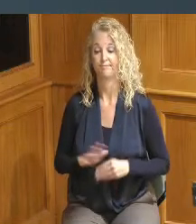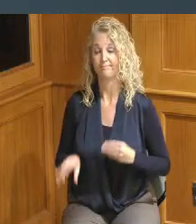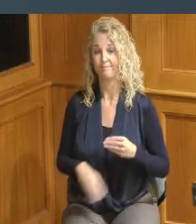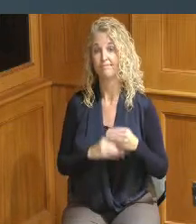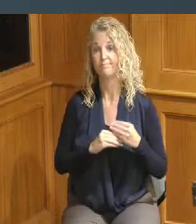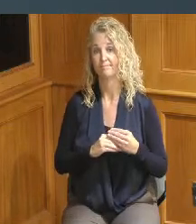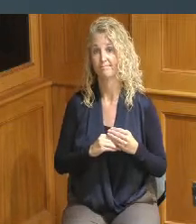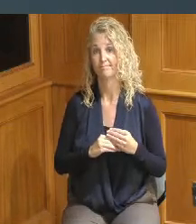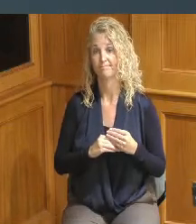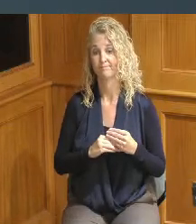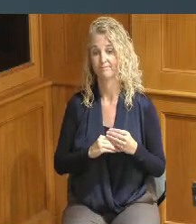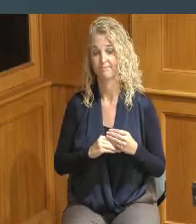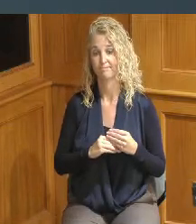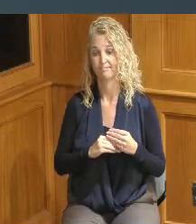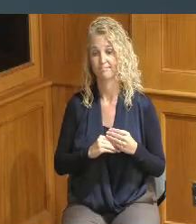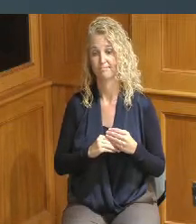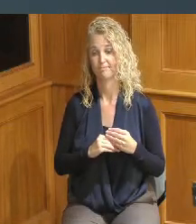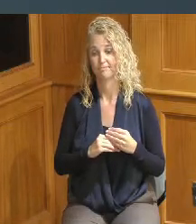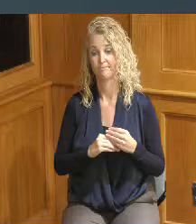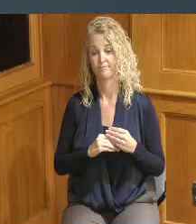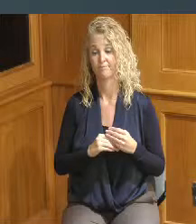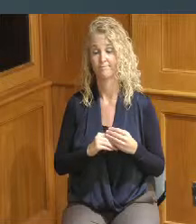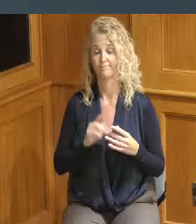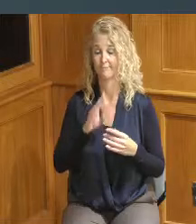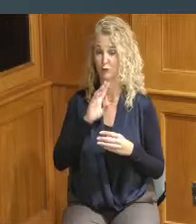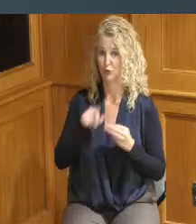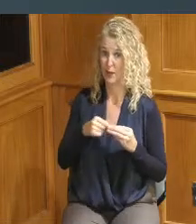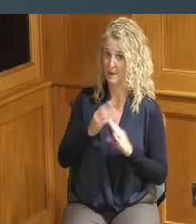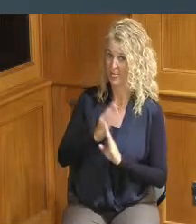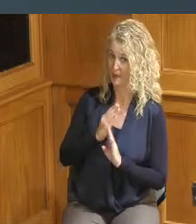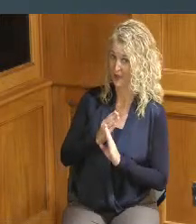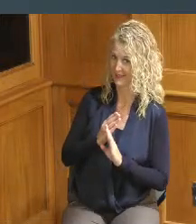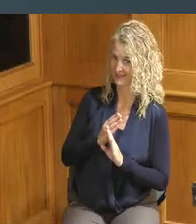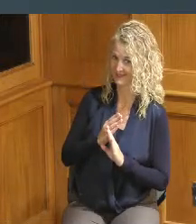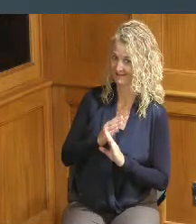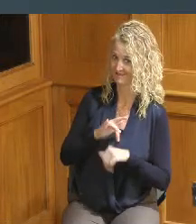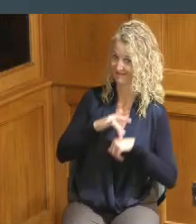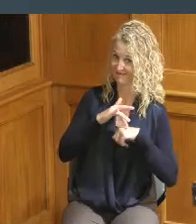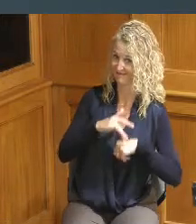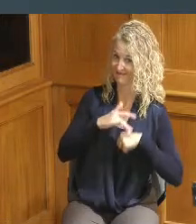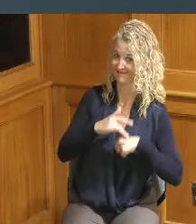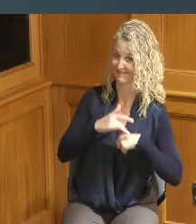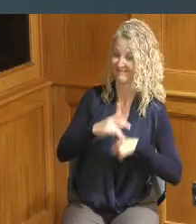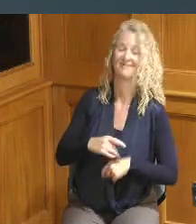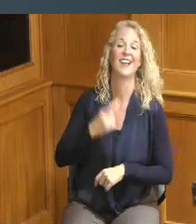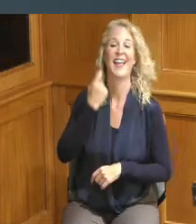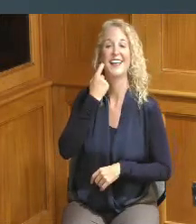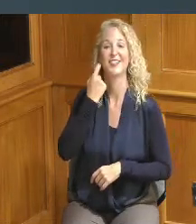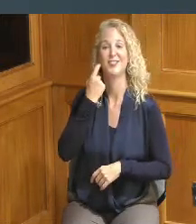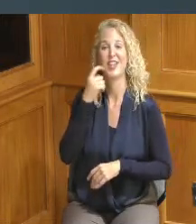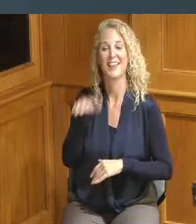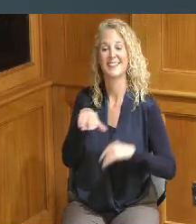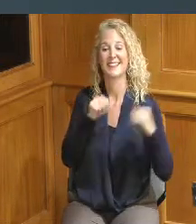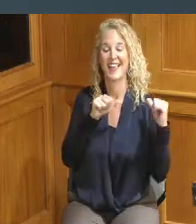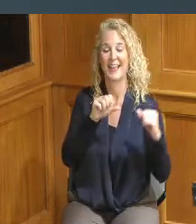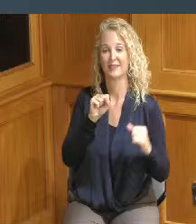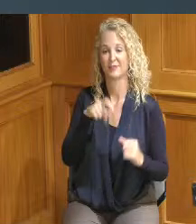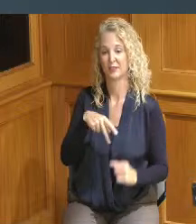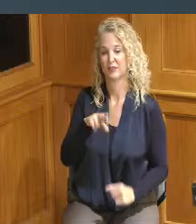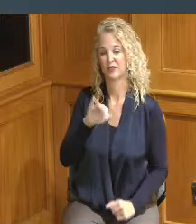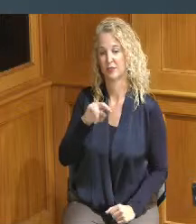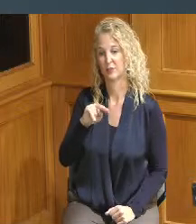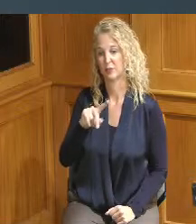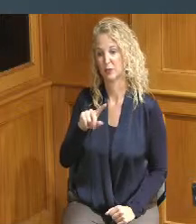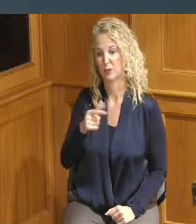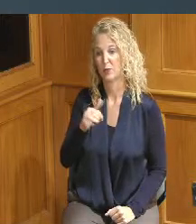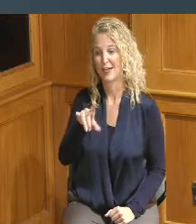that, speaking of the bus, stay right on the bus. I just came from Springdale. That's why I was running